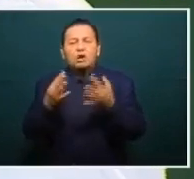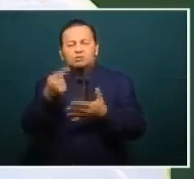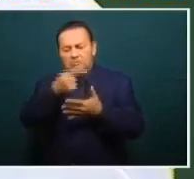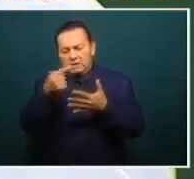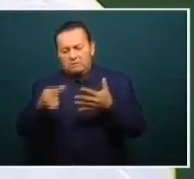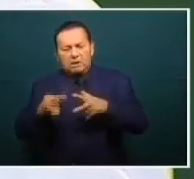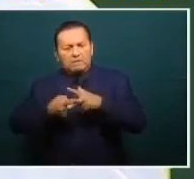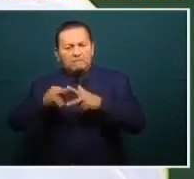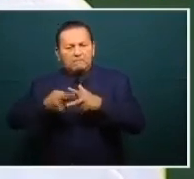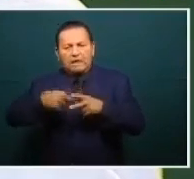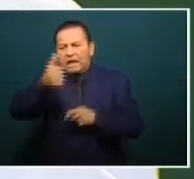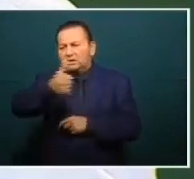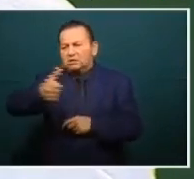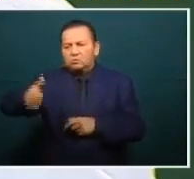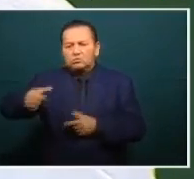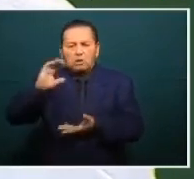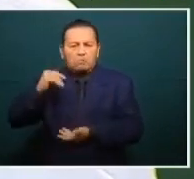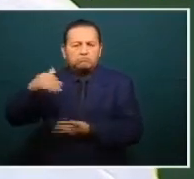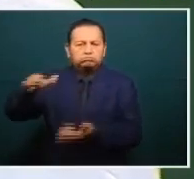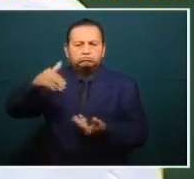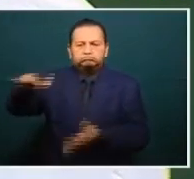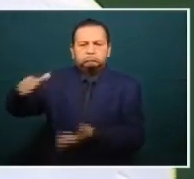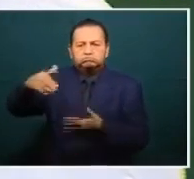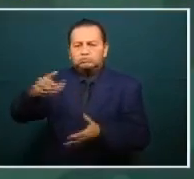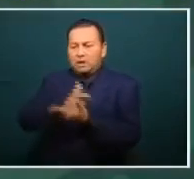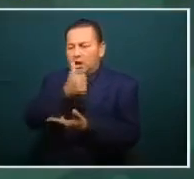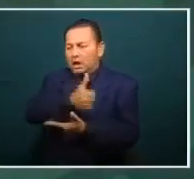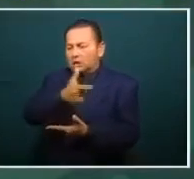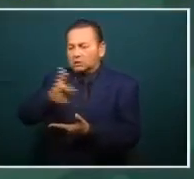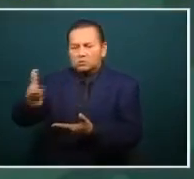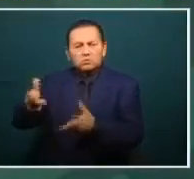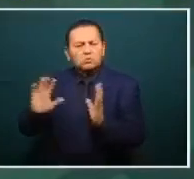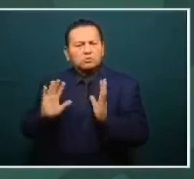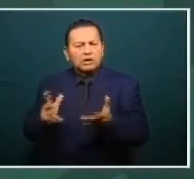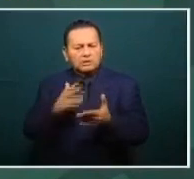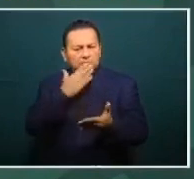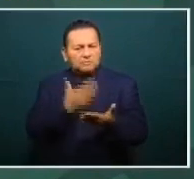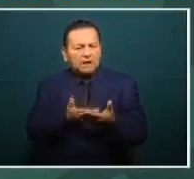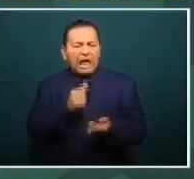owners. They've guaranteed certain prices for